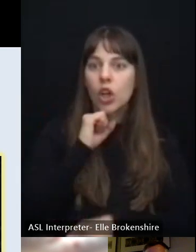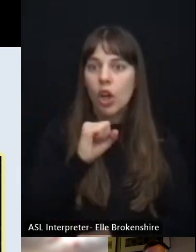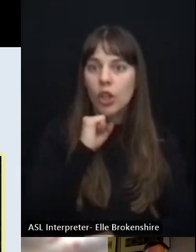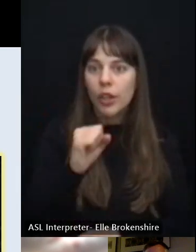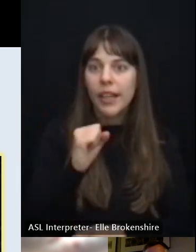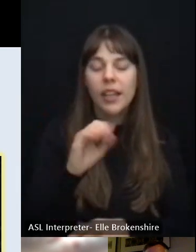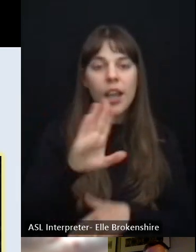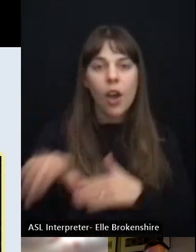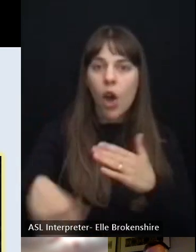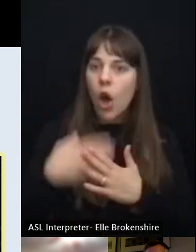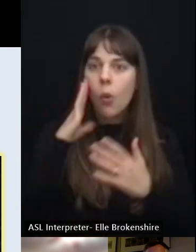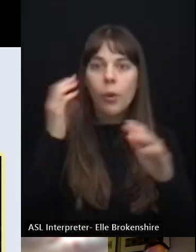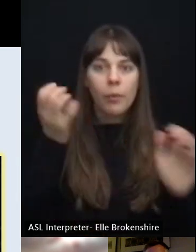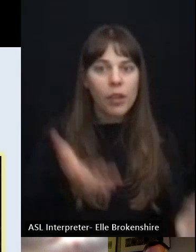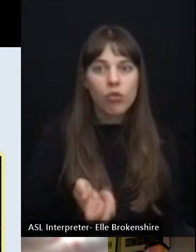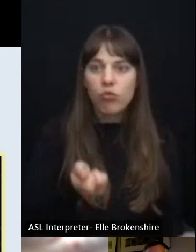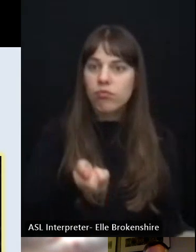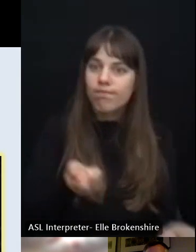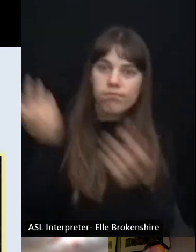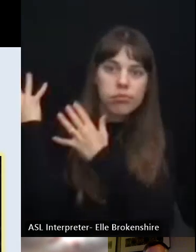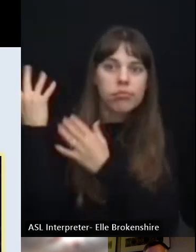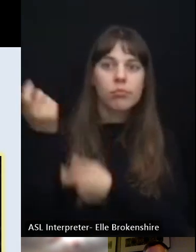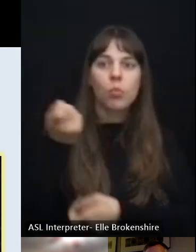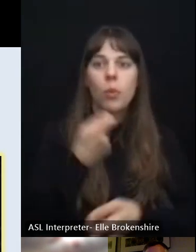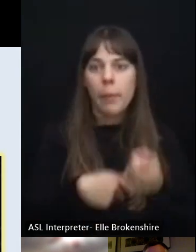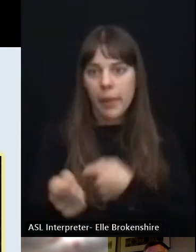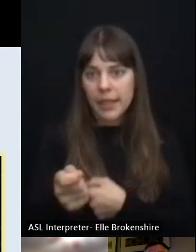going to get ripped out and replaced.